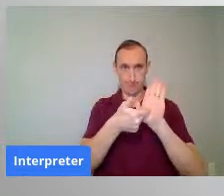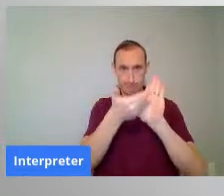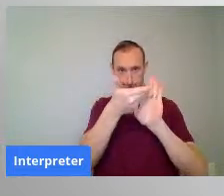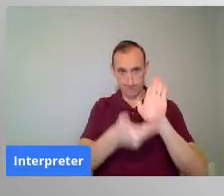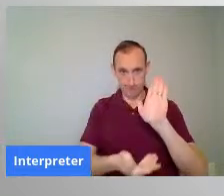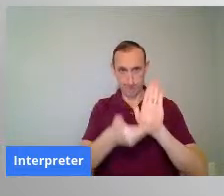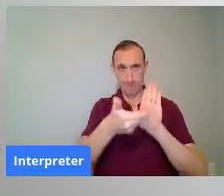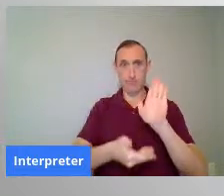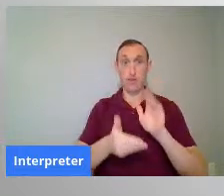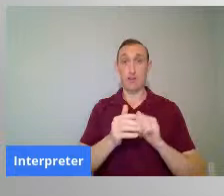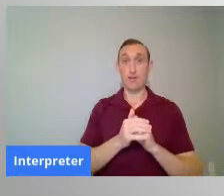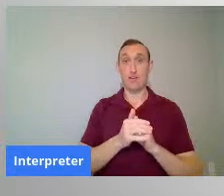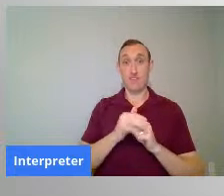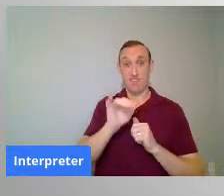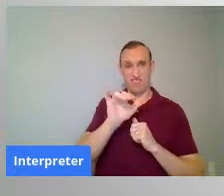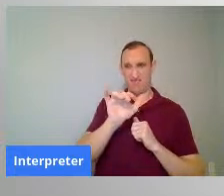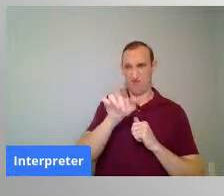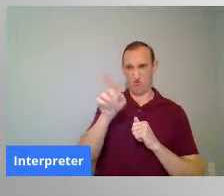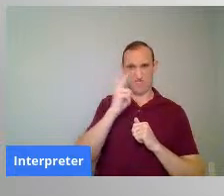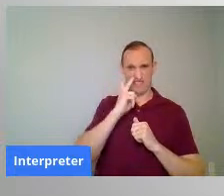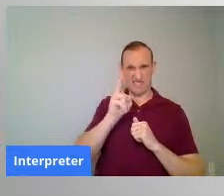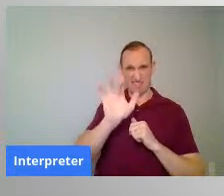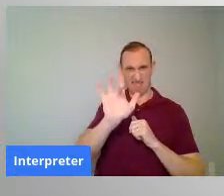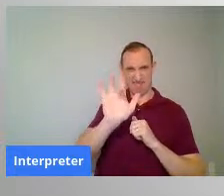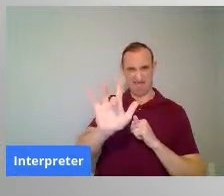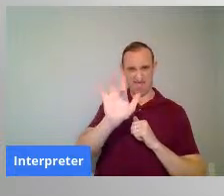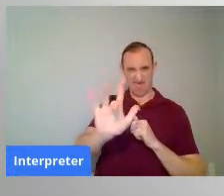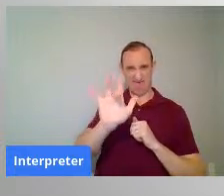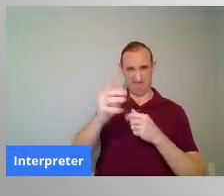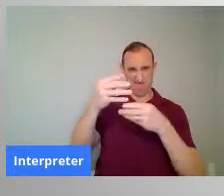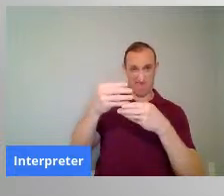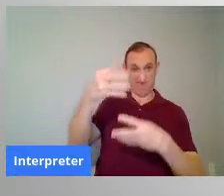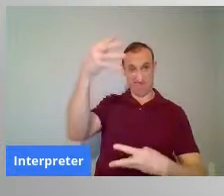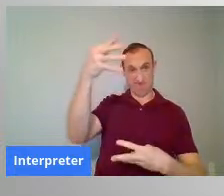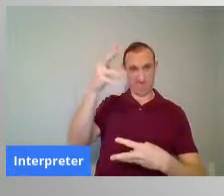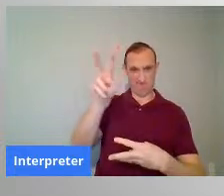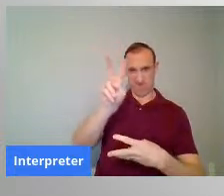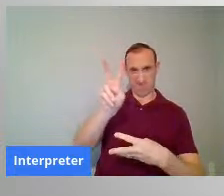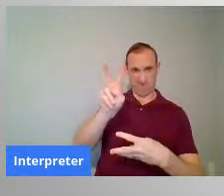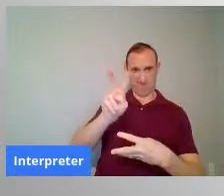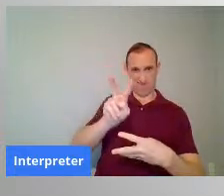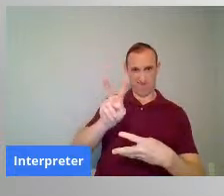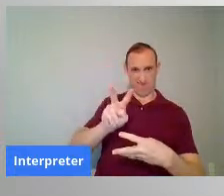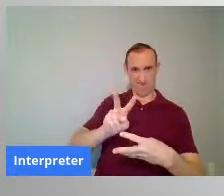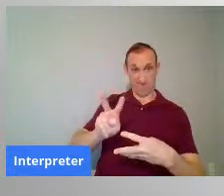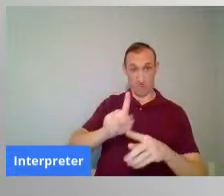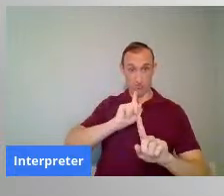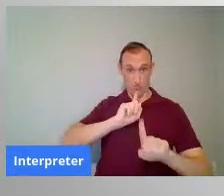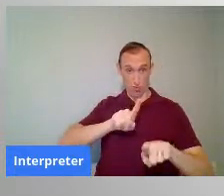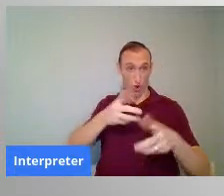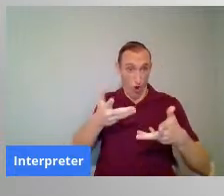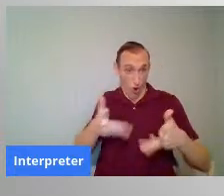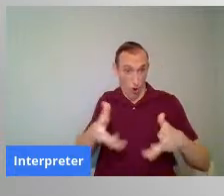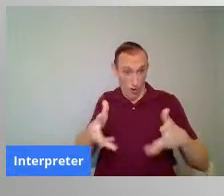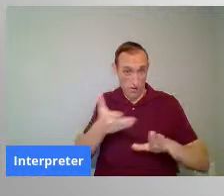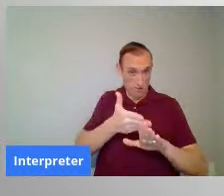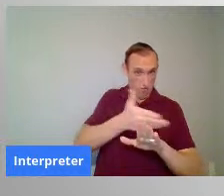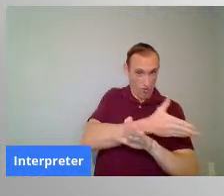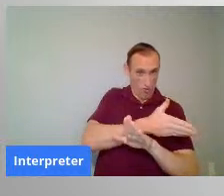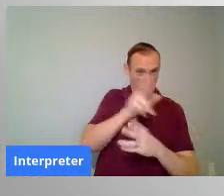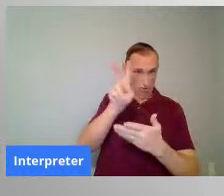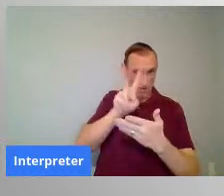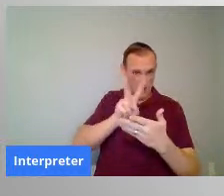If you clicked on that, you have been able to read through that report that has